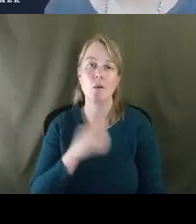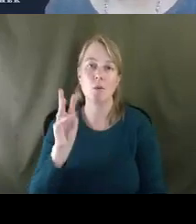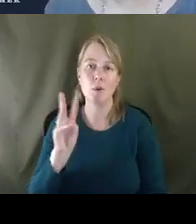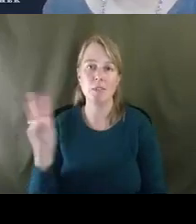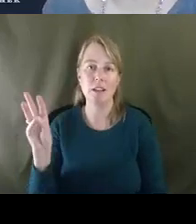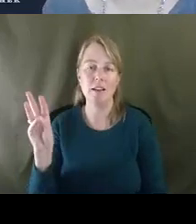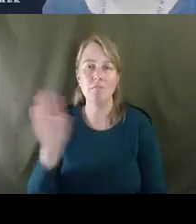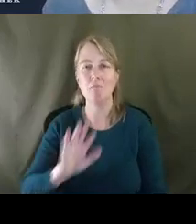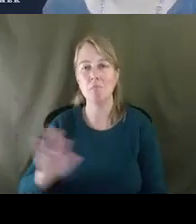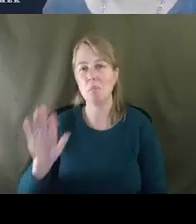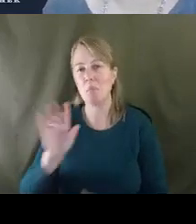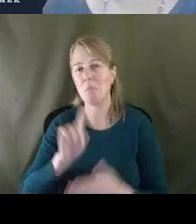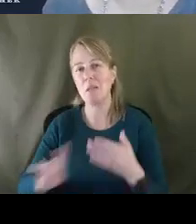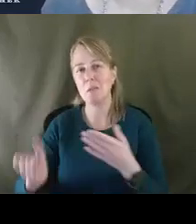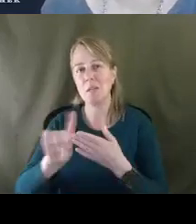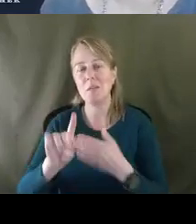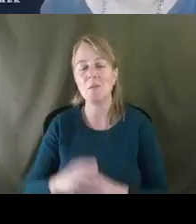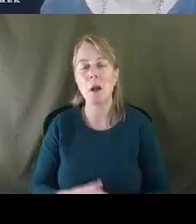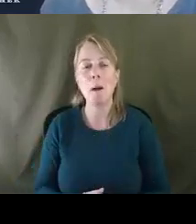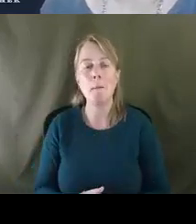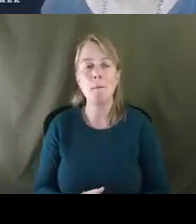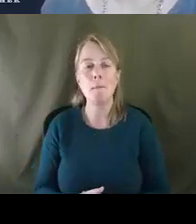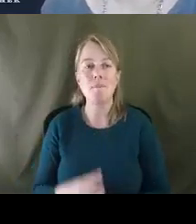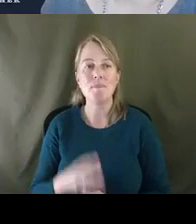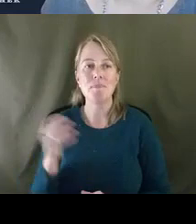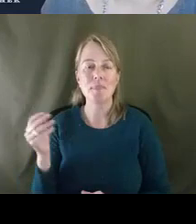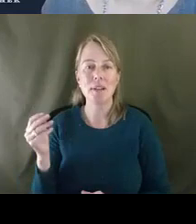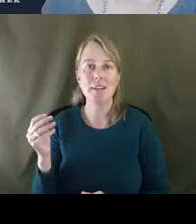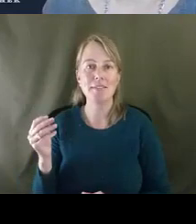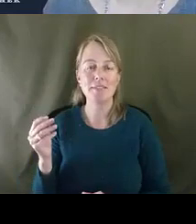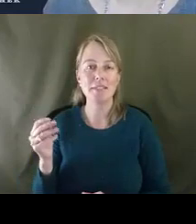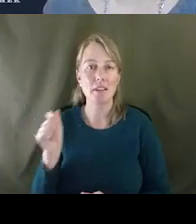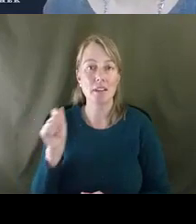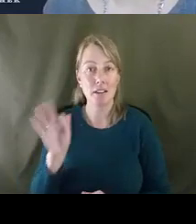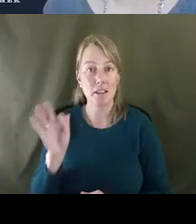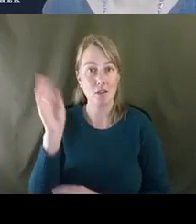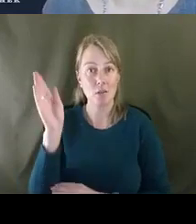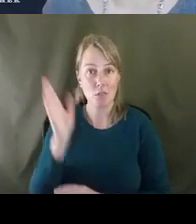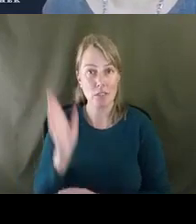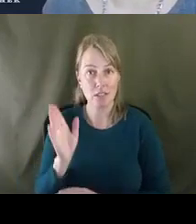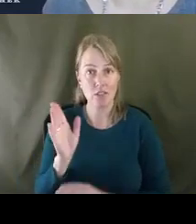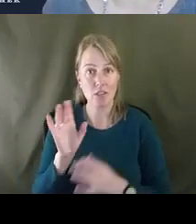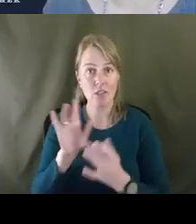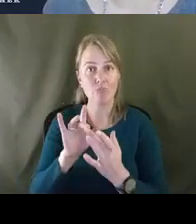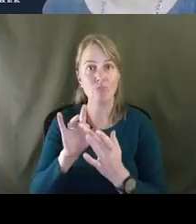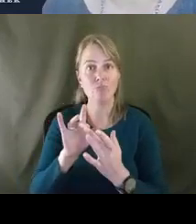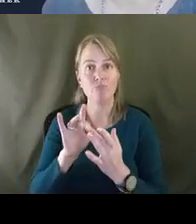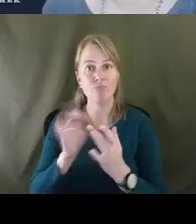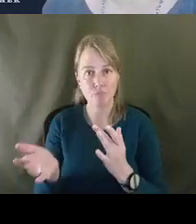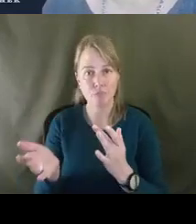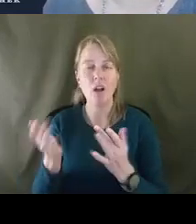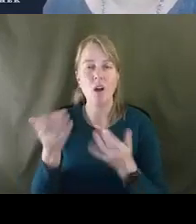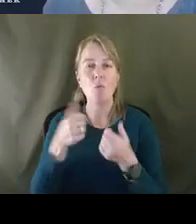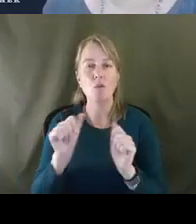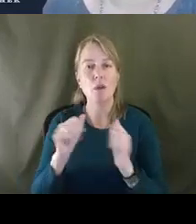within a week from today. And if the presenter gets disconnected, we will try to bring